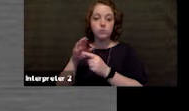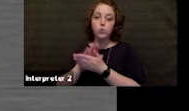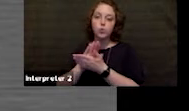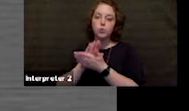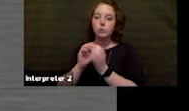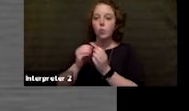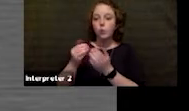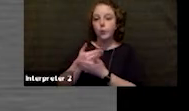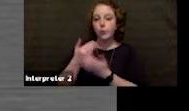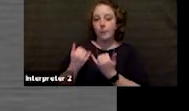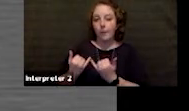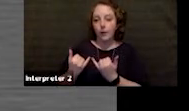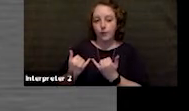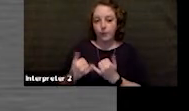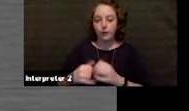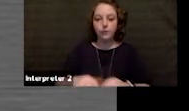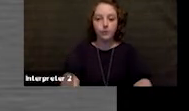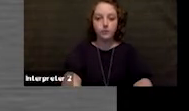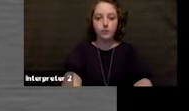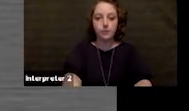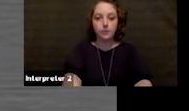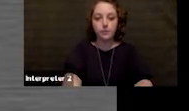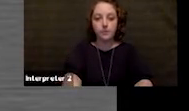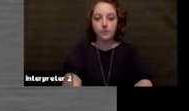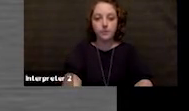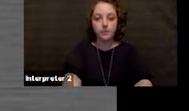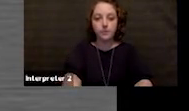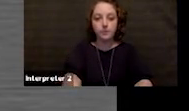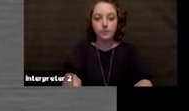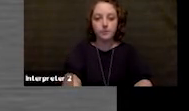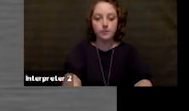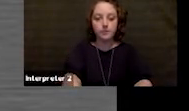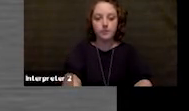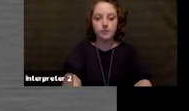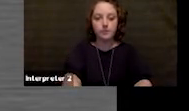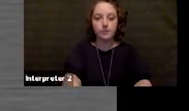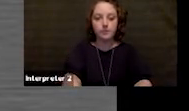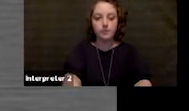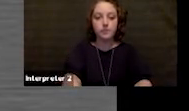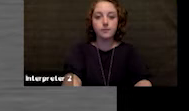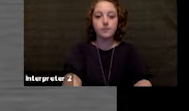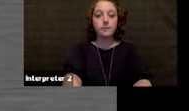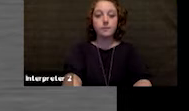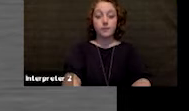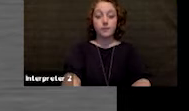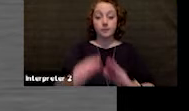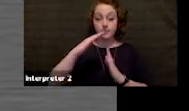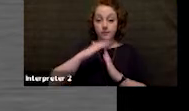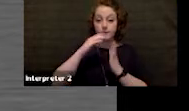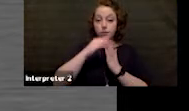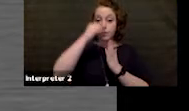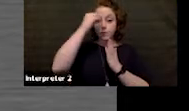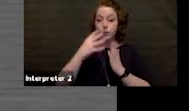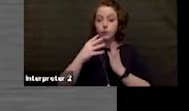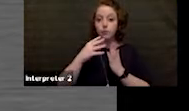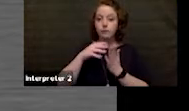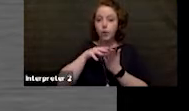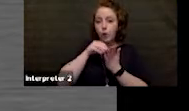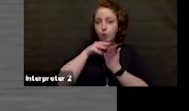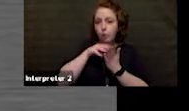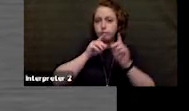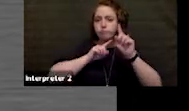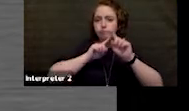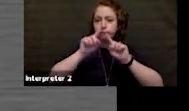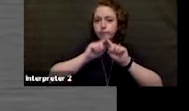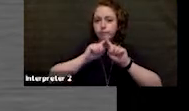more modern. And so as it says at the top, it says students learn in various ways. And we want to be able to meet their needs, which